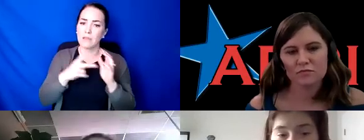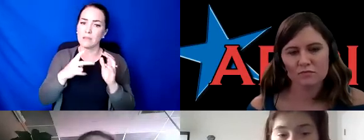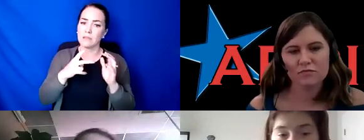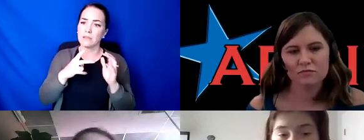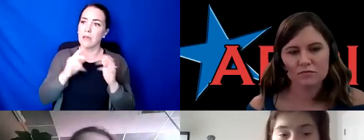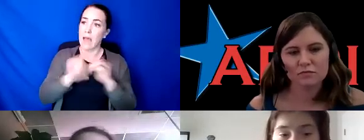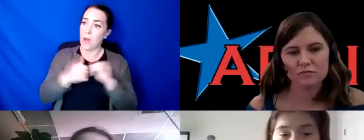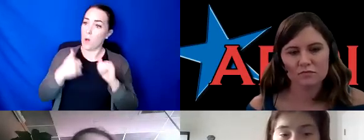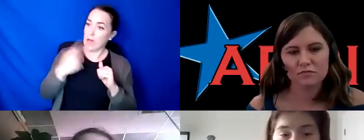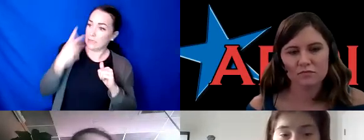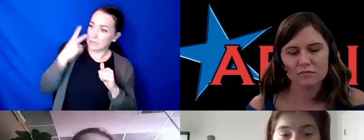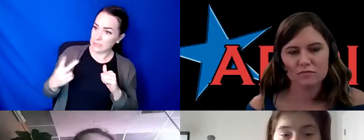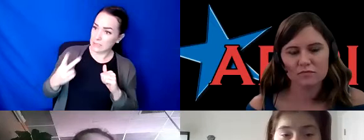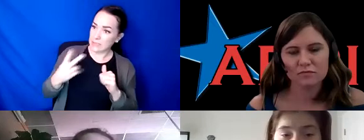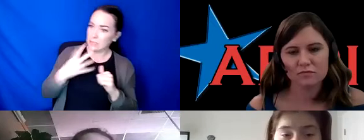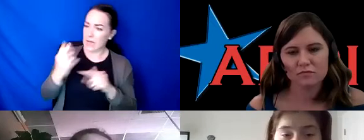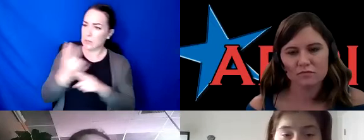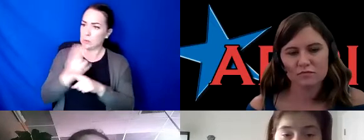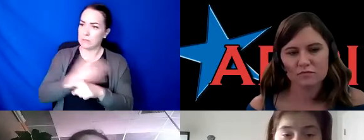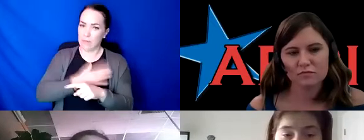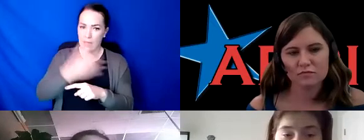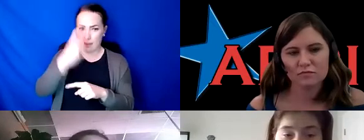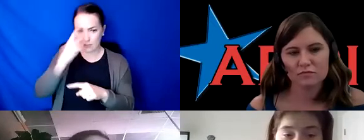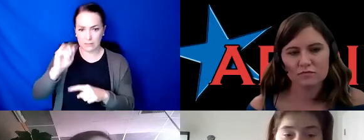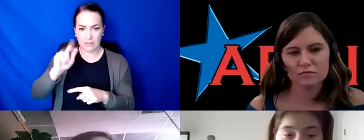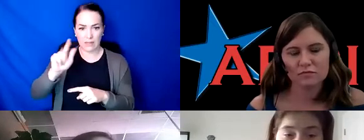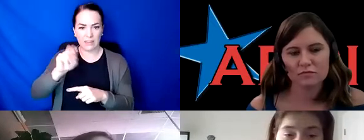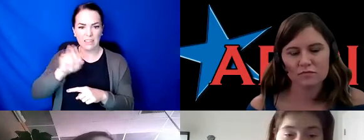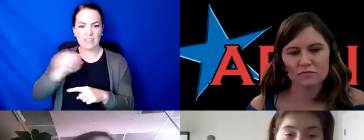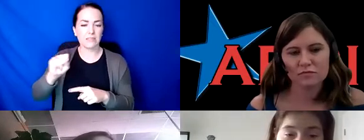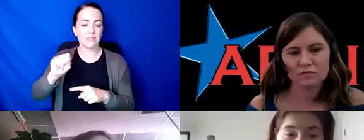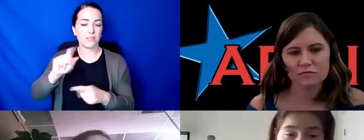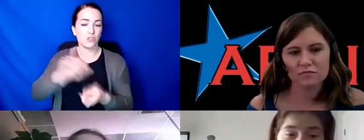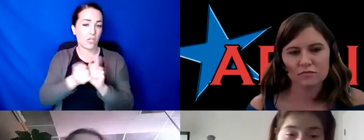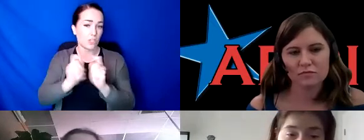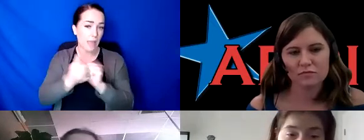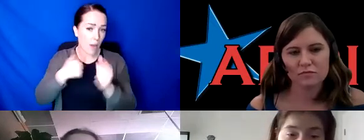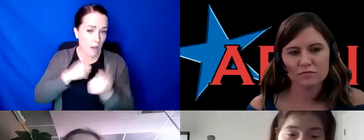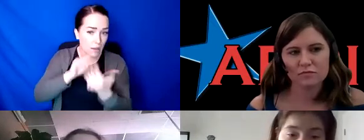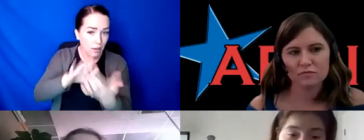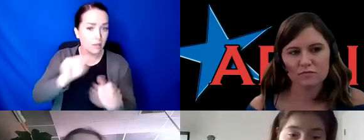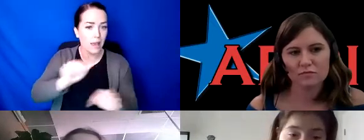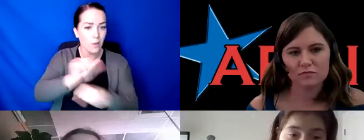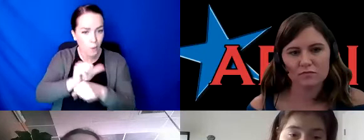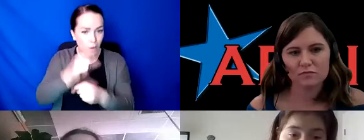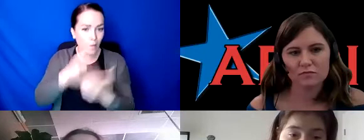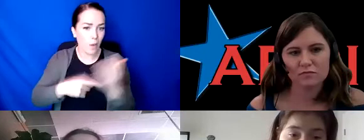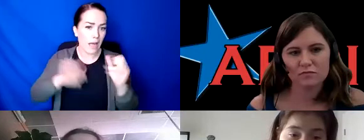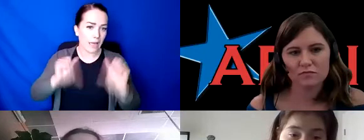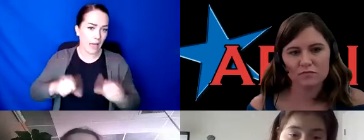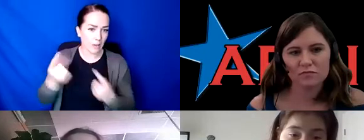do. So, and bringing that to our youth, and it's just, I feel like we're just in this really big uphill battle